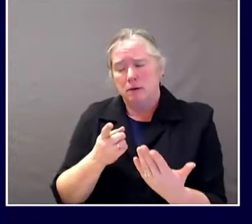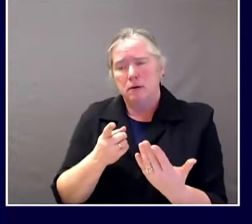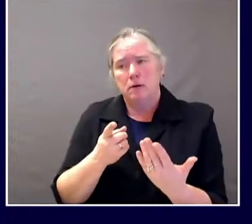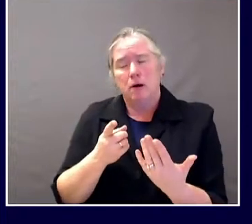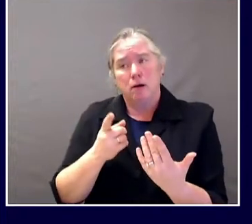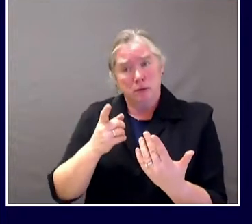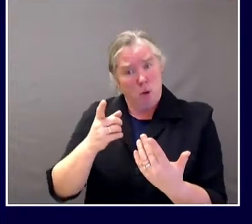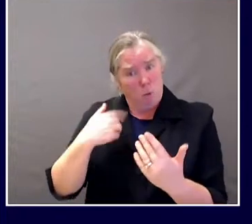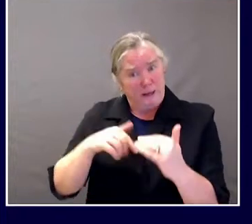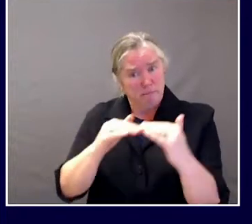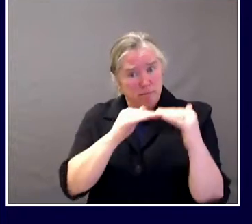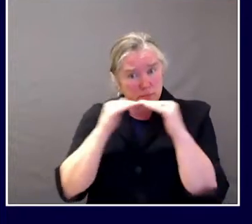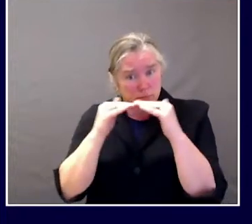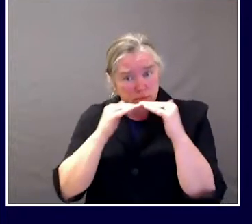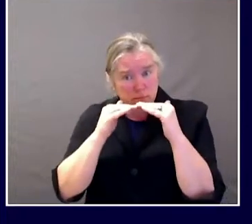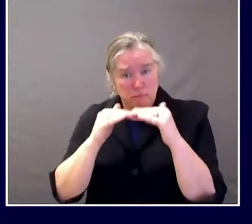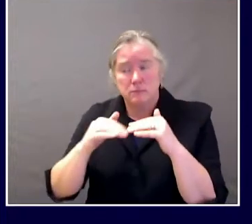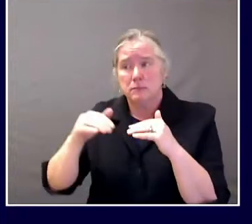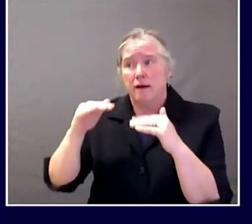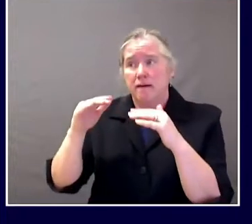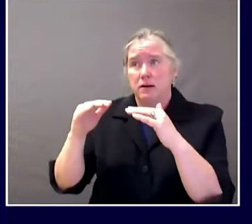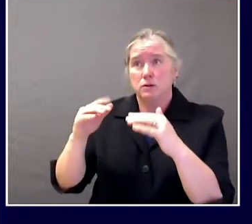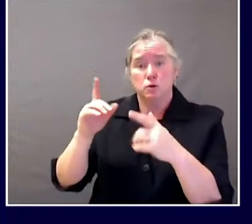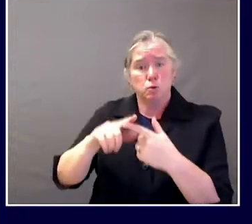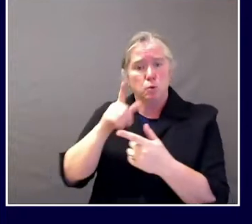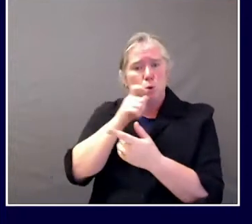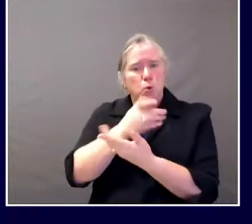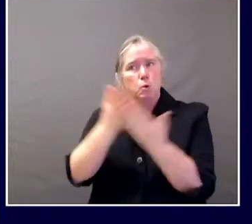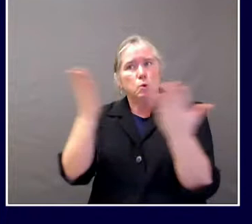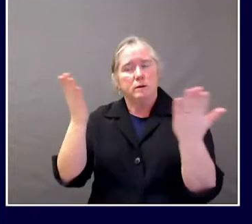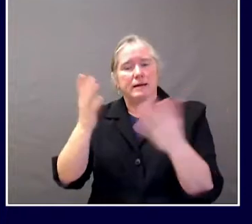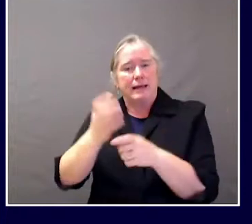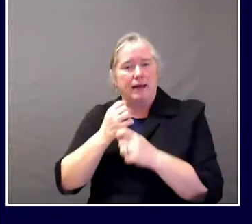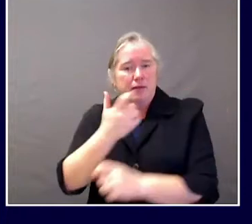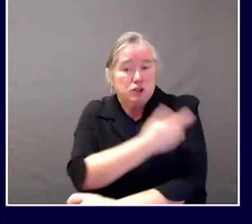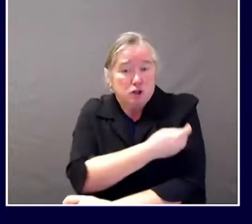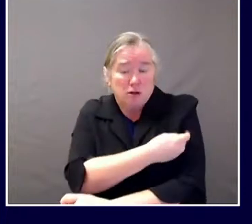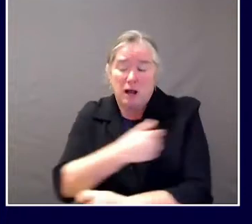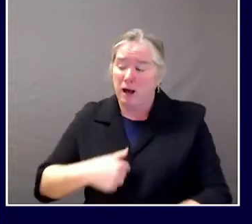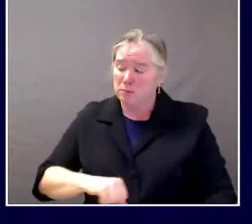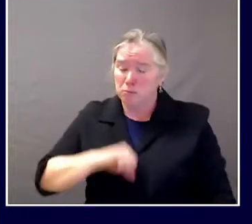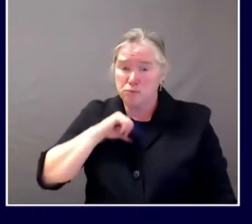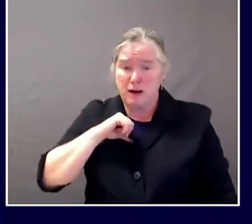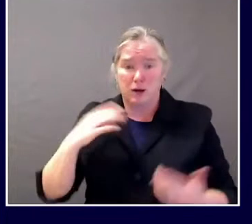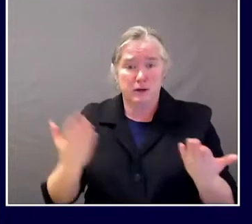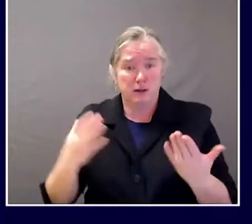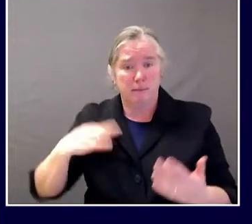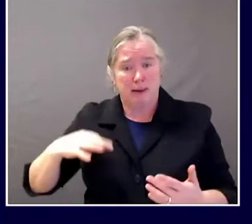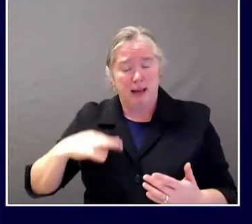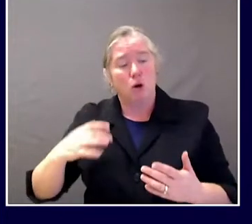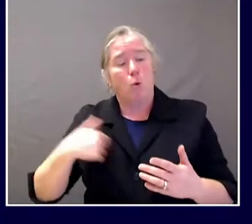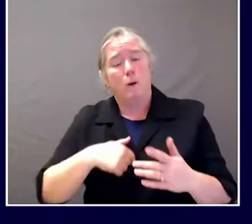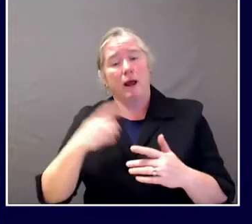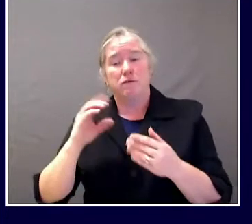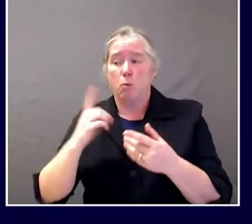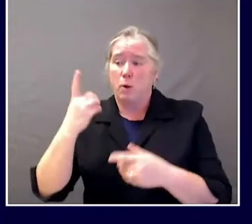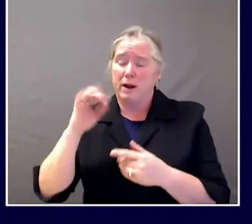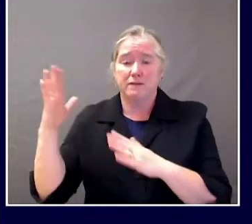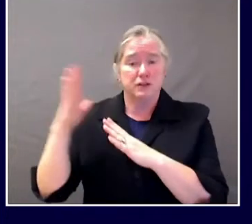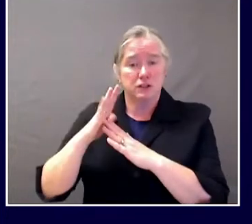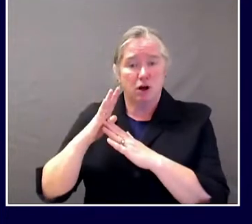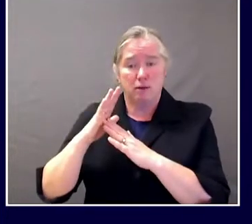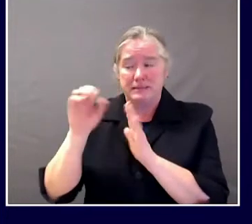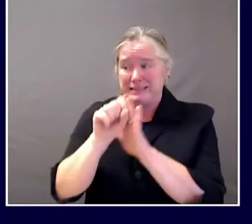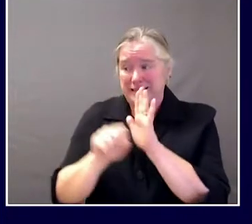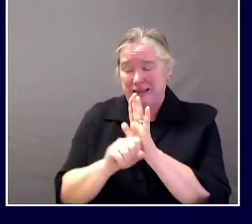we are vaccinating. I'm proud of the fact that in Maine, we have achieved one of the highest rates of vaccination of any state